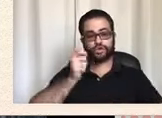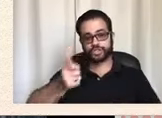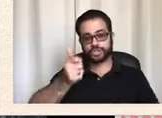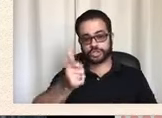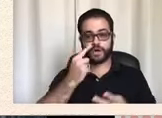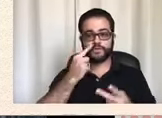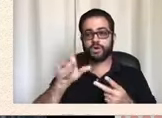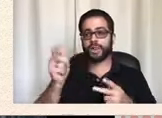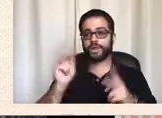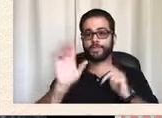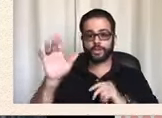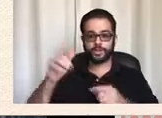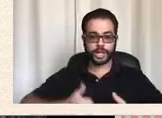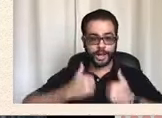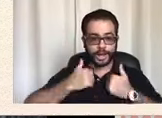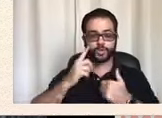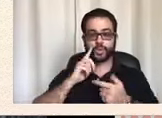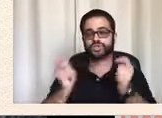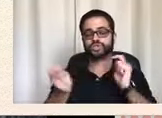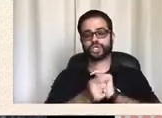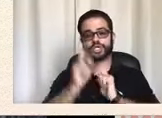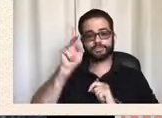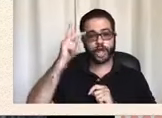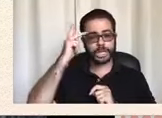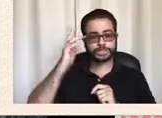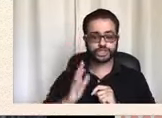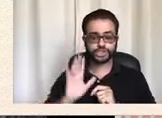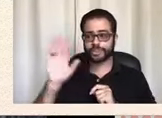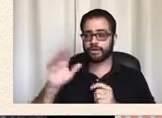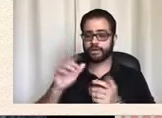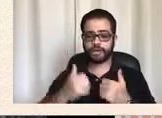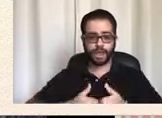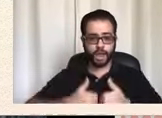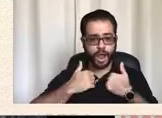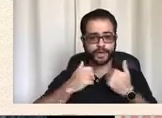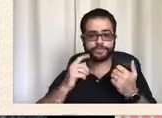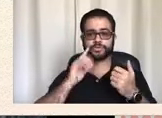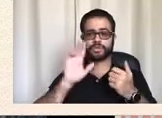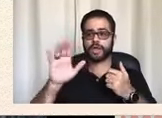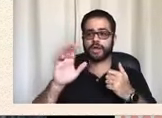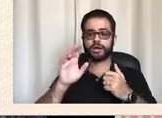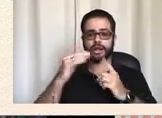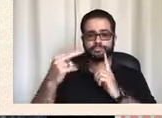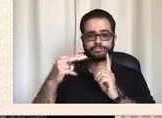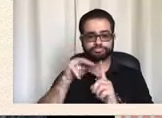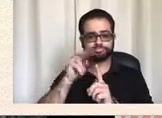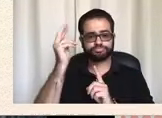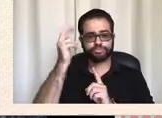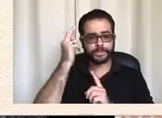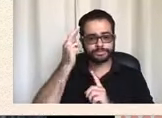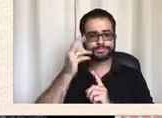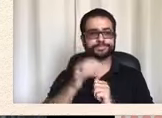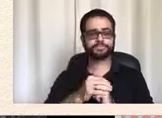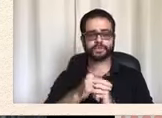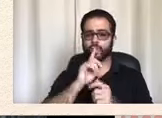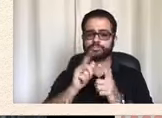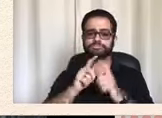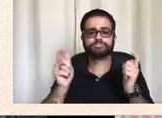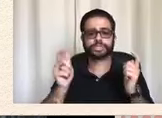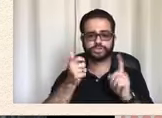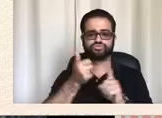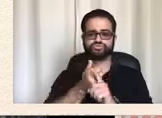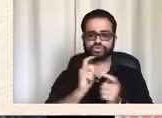others. You're going to change politicians. You're going to change the platform that some people have. Can make really great things happen. I have yet to see